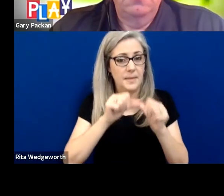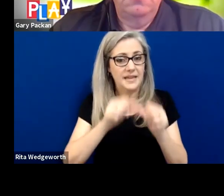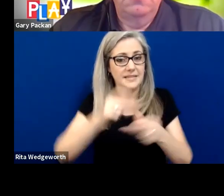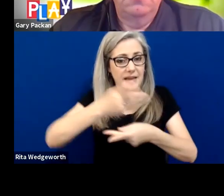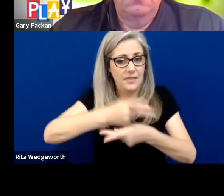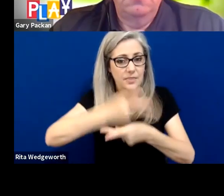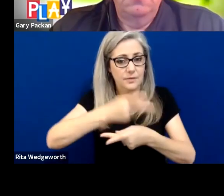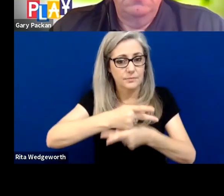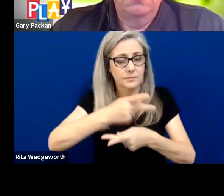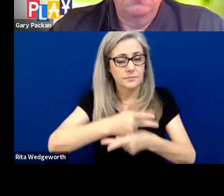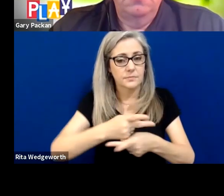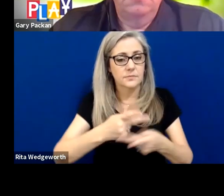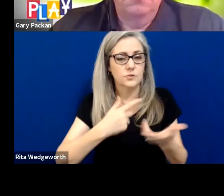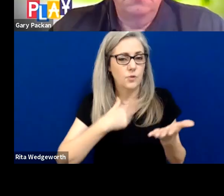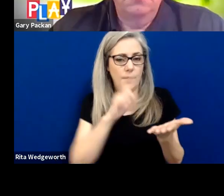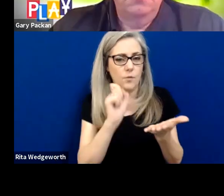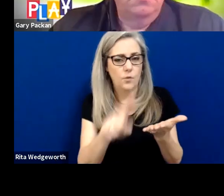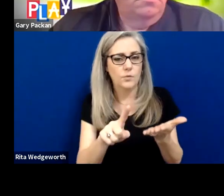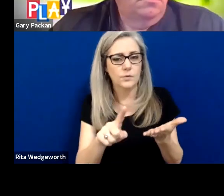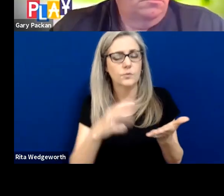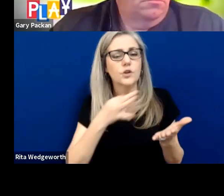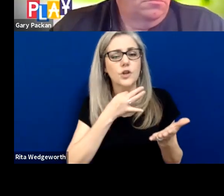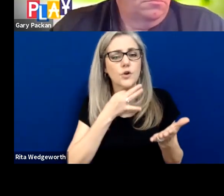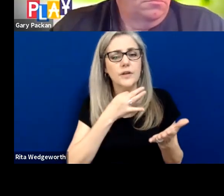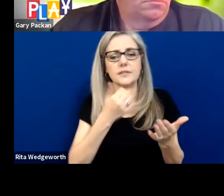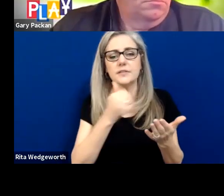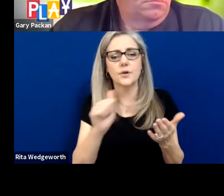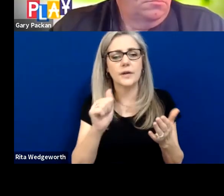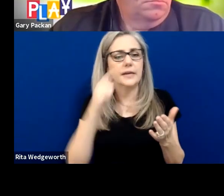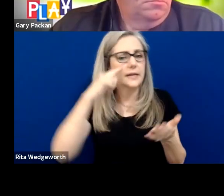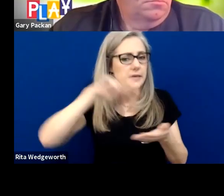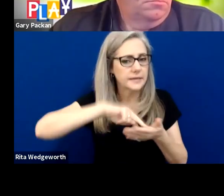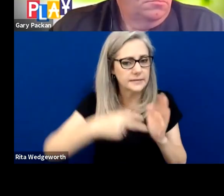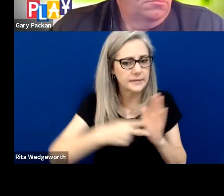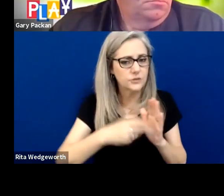is a curiosity question, is there any intention or goal with Parks and Rec